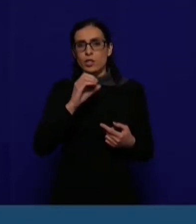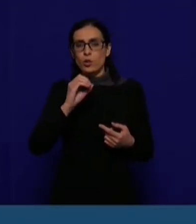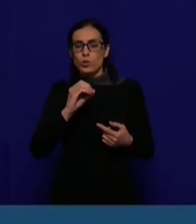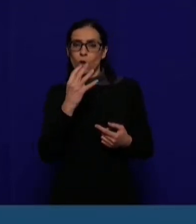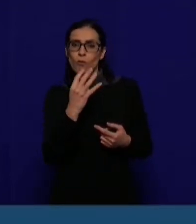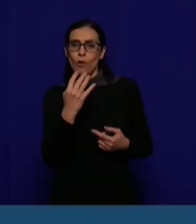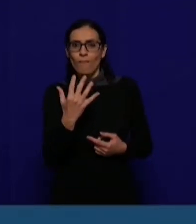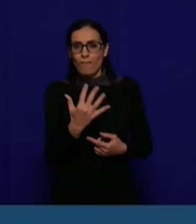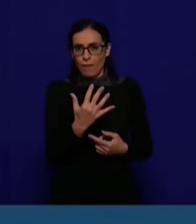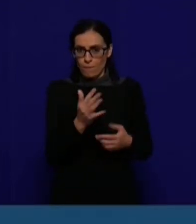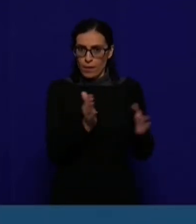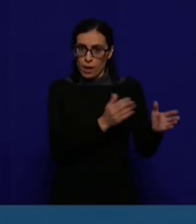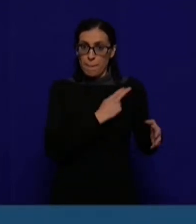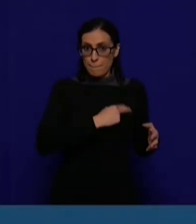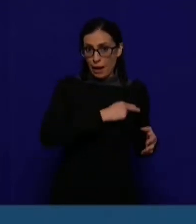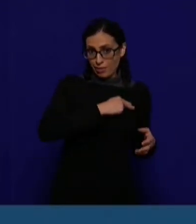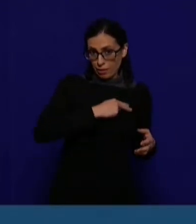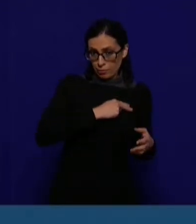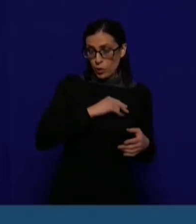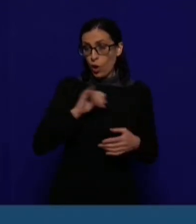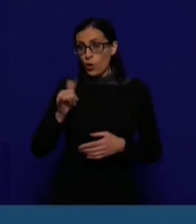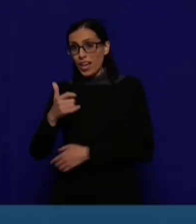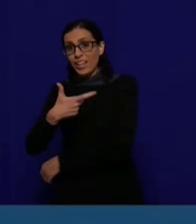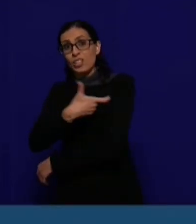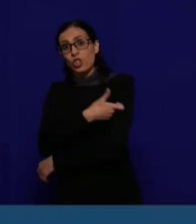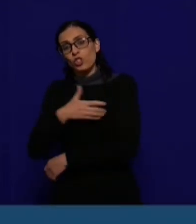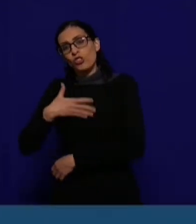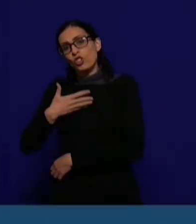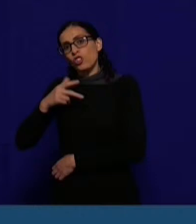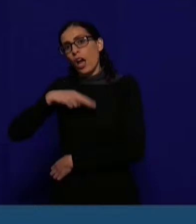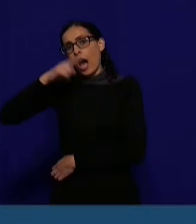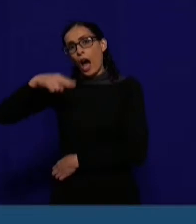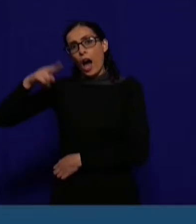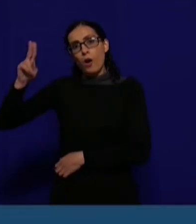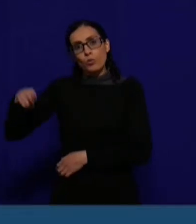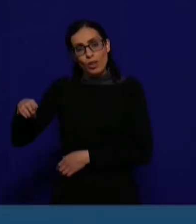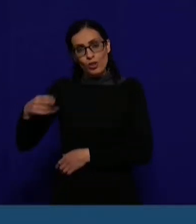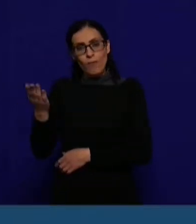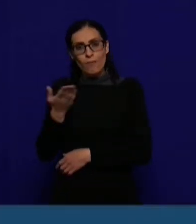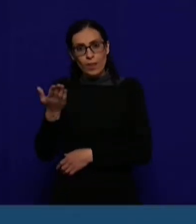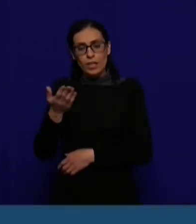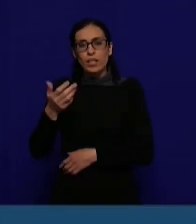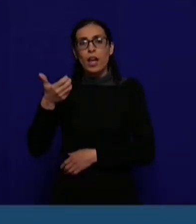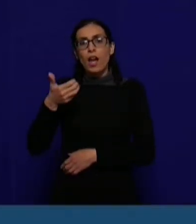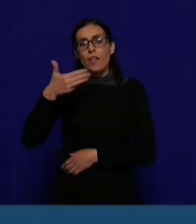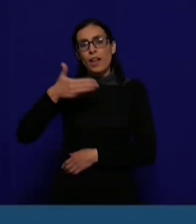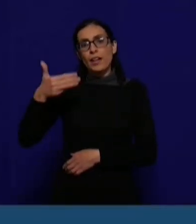99180045 inkella jekk inti tixtieq li titlaqqa m'għawdex fuq il-number